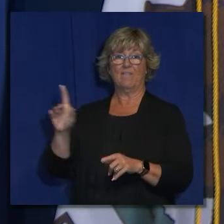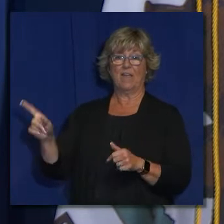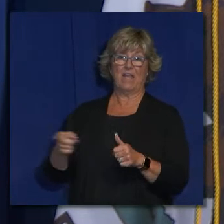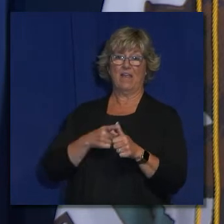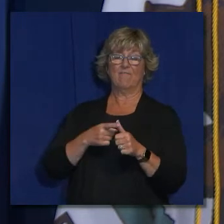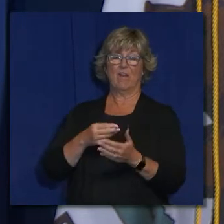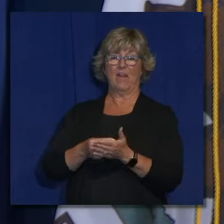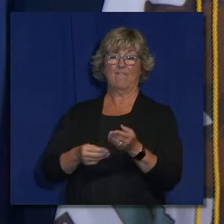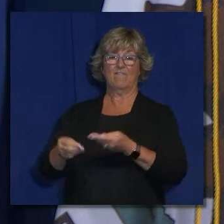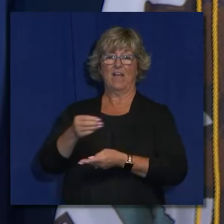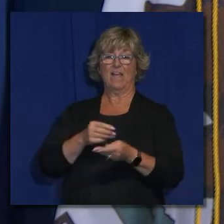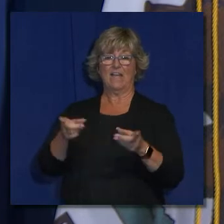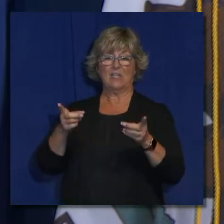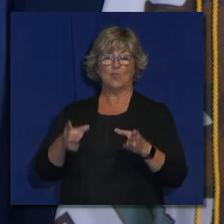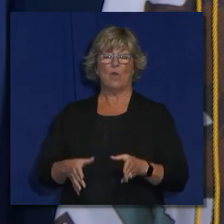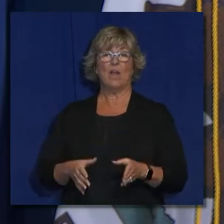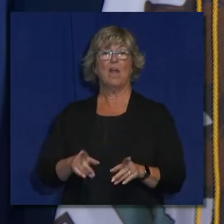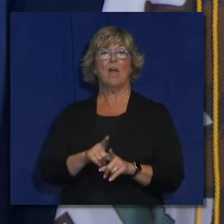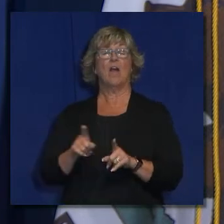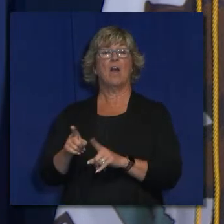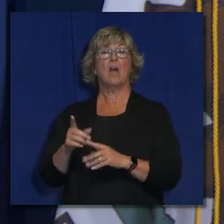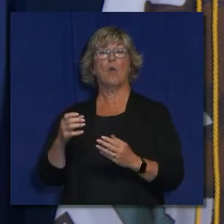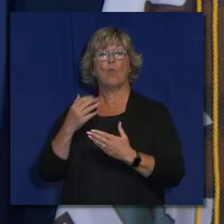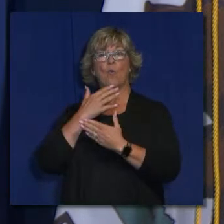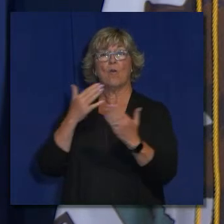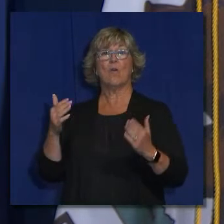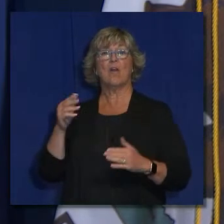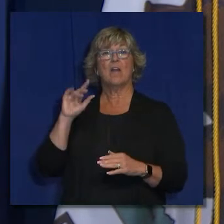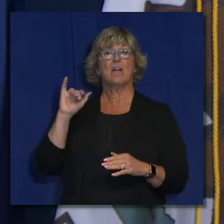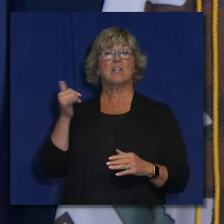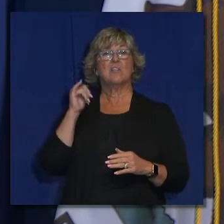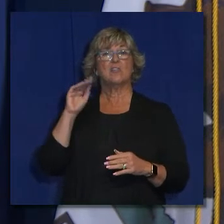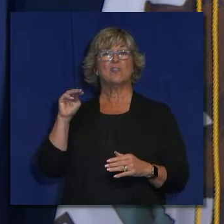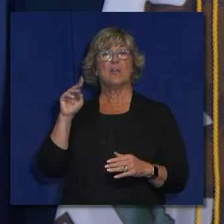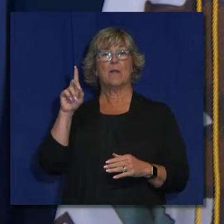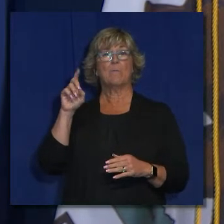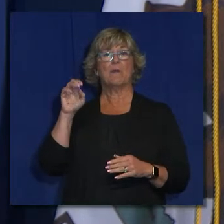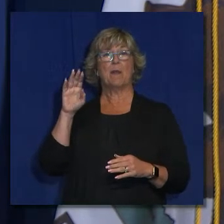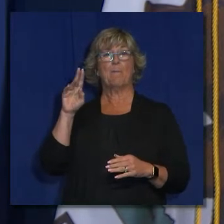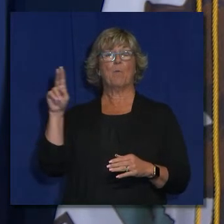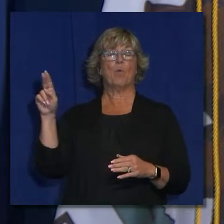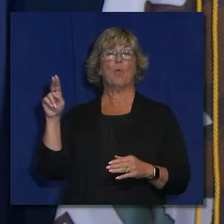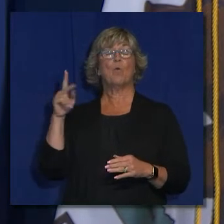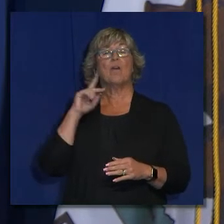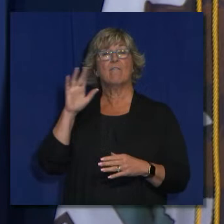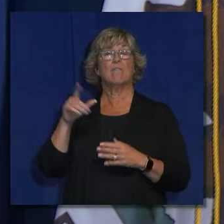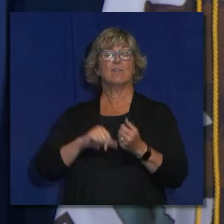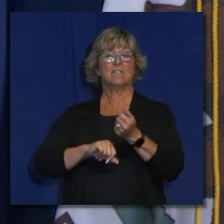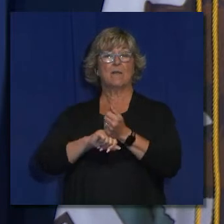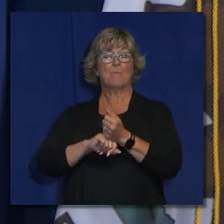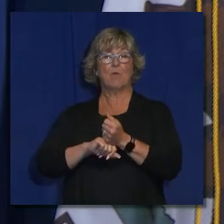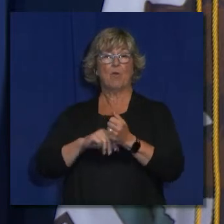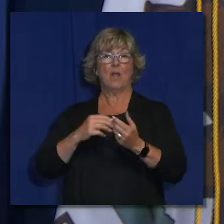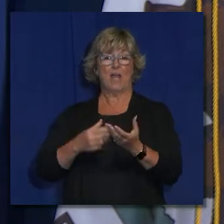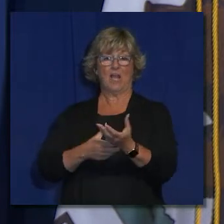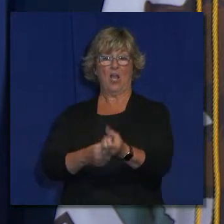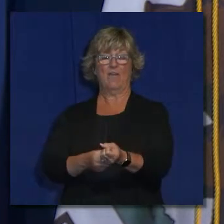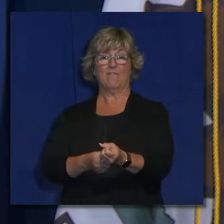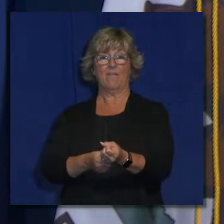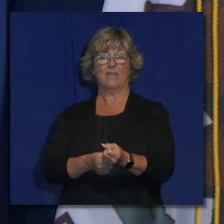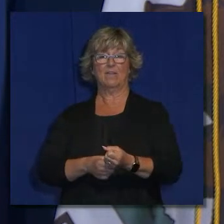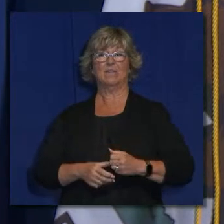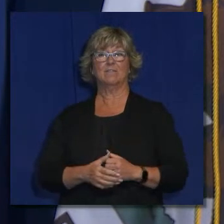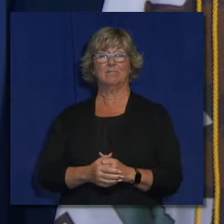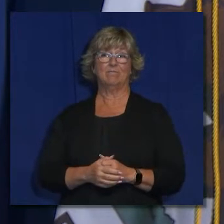first finance director. And I also wanted to thank Jim DeBoo, our chief of staff, for his support and confidence. And I would